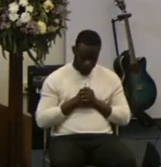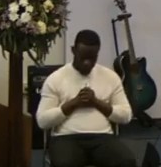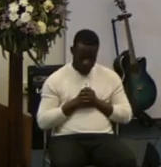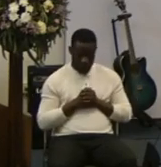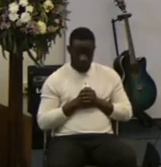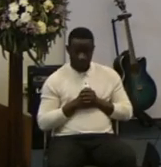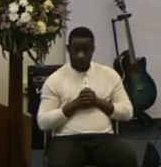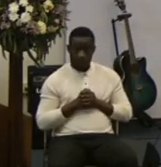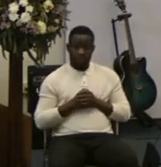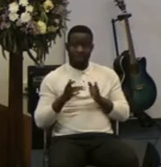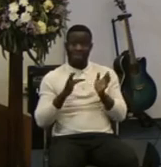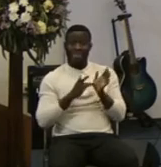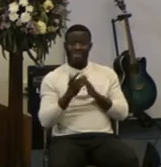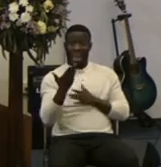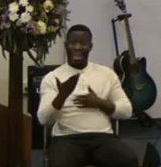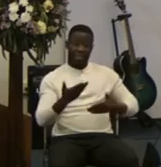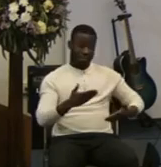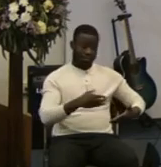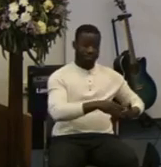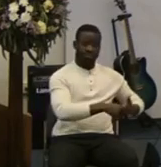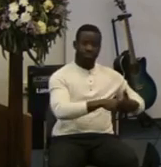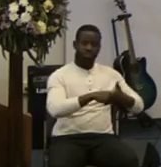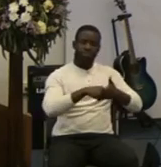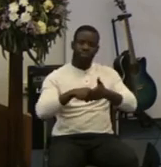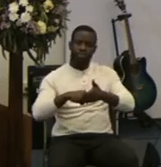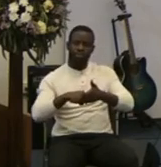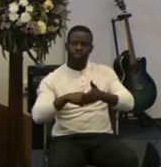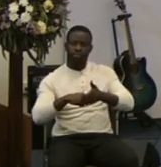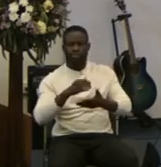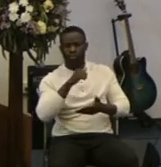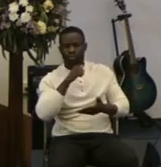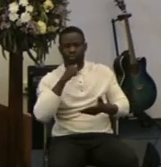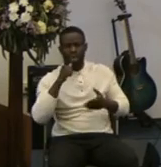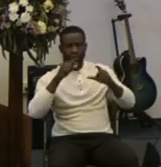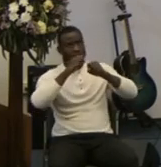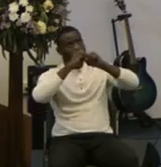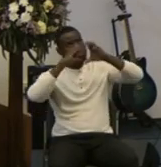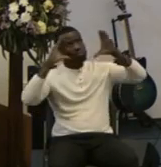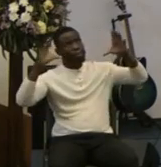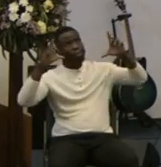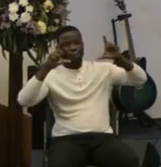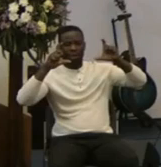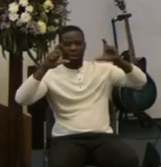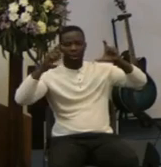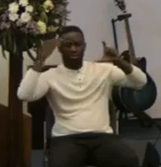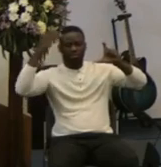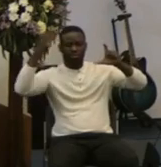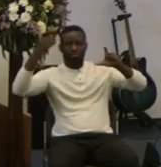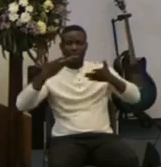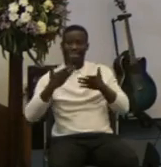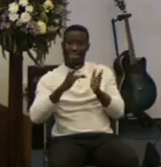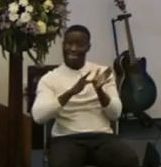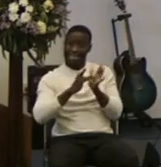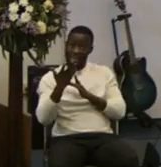Tells us that he took her by the hand. Isn't that a nice picture? To be taken by